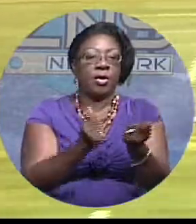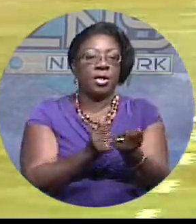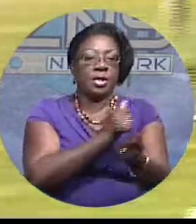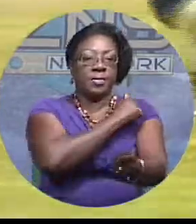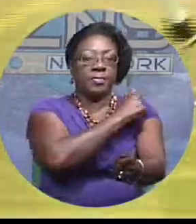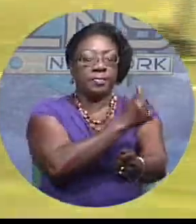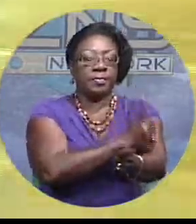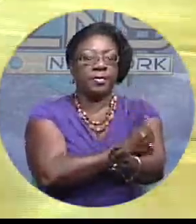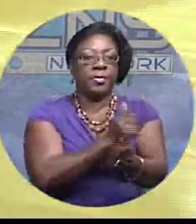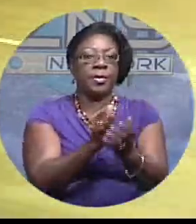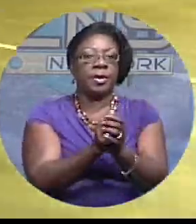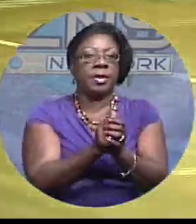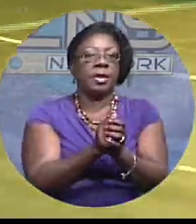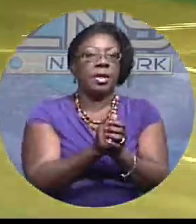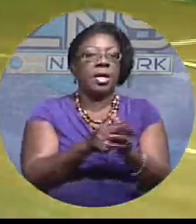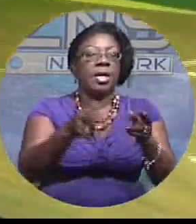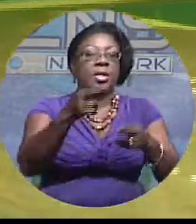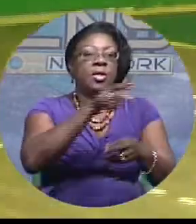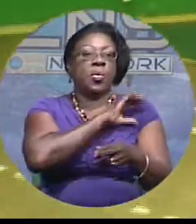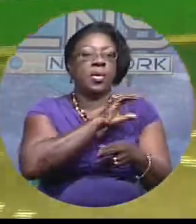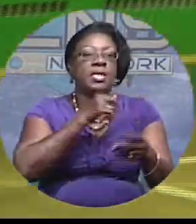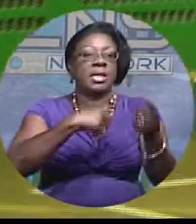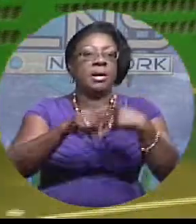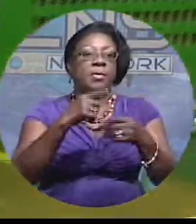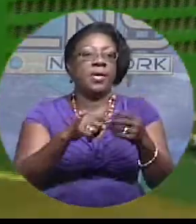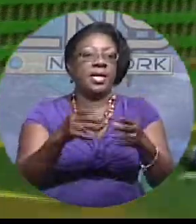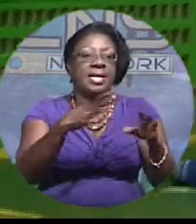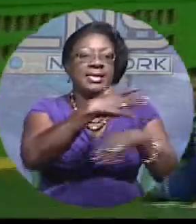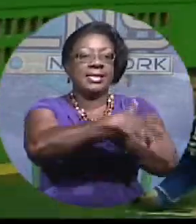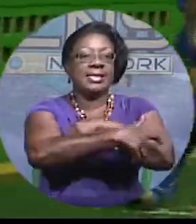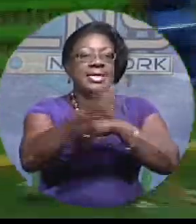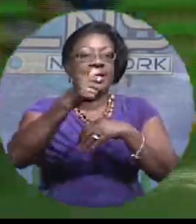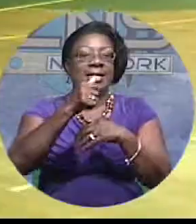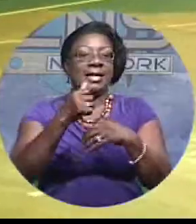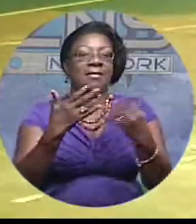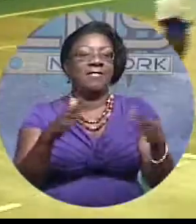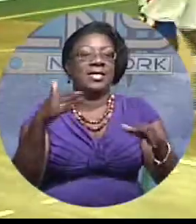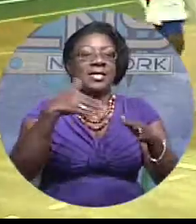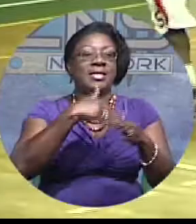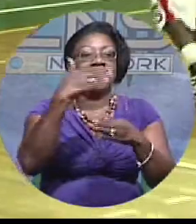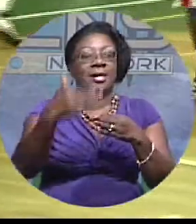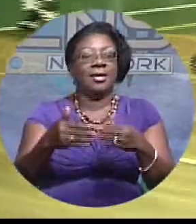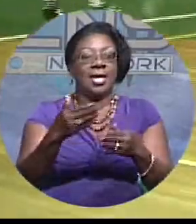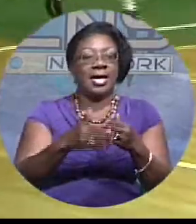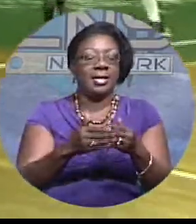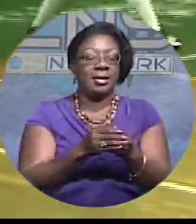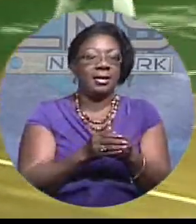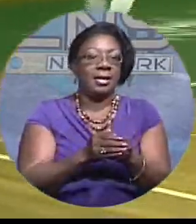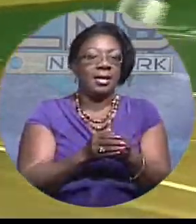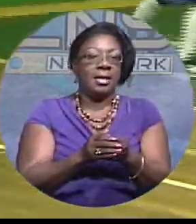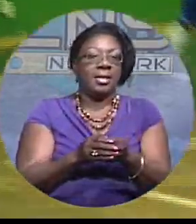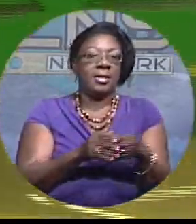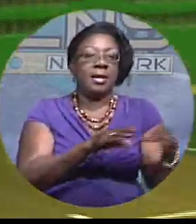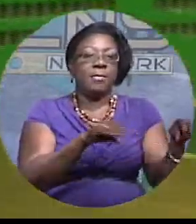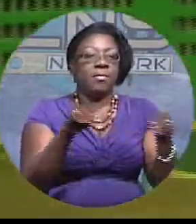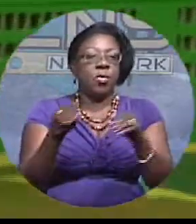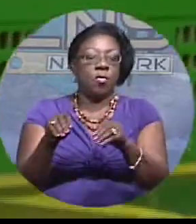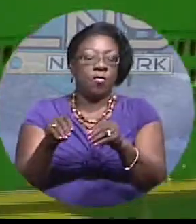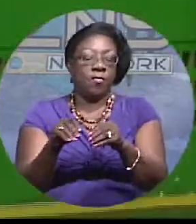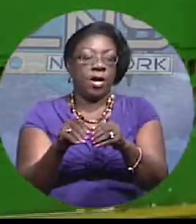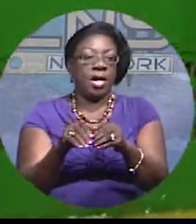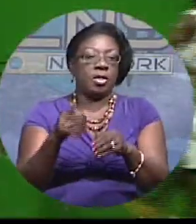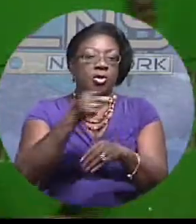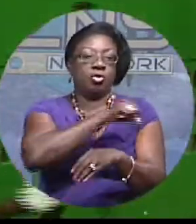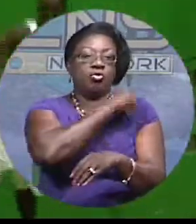game. The Royals come up with a steal, and Silas Cooper will finish on the other end. Cooper in the giving mood this time, and Kovan